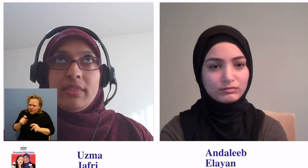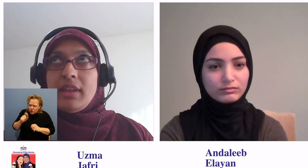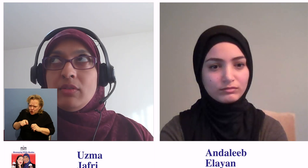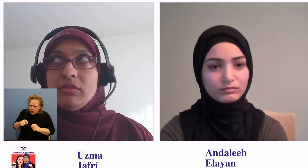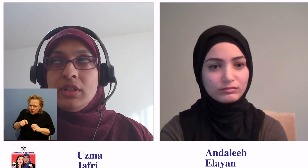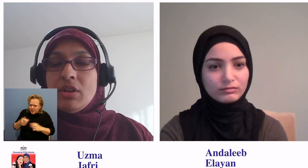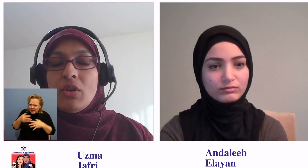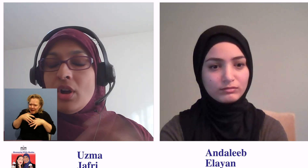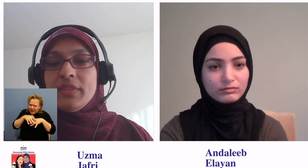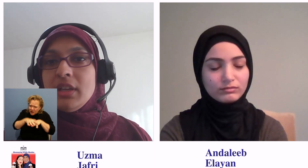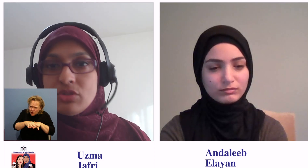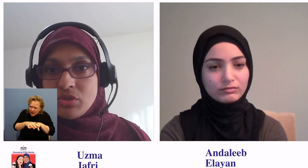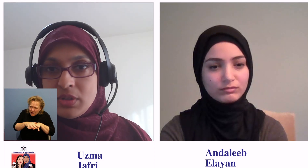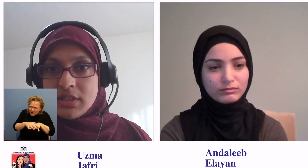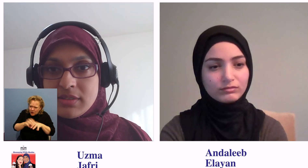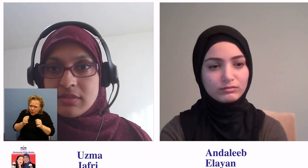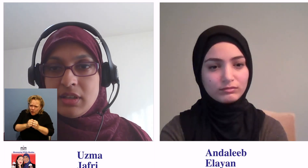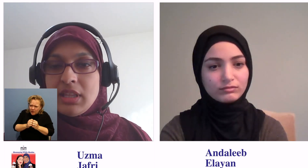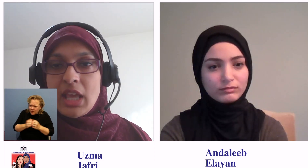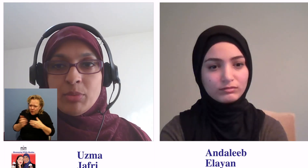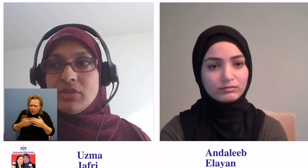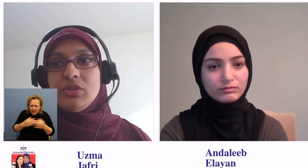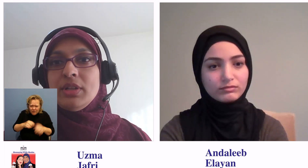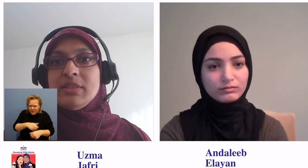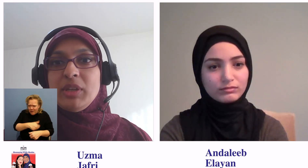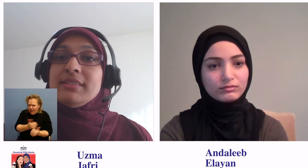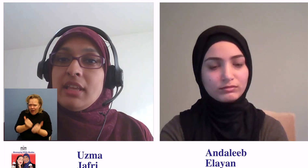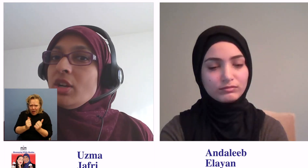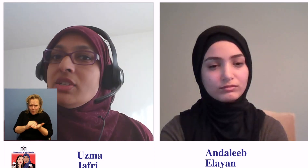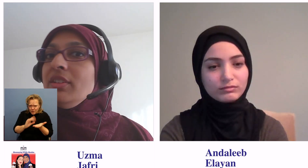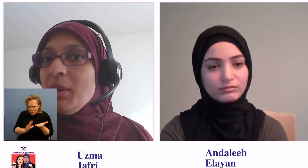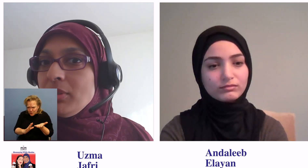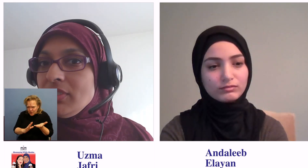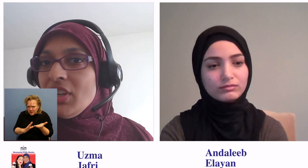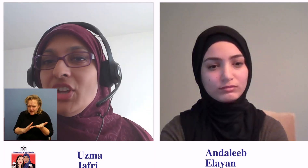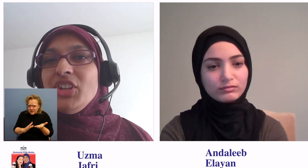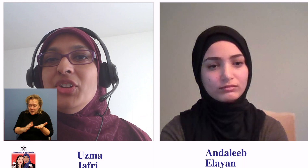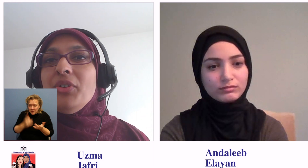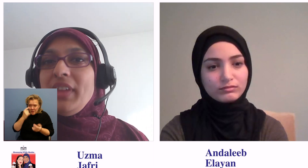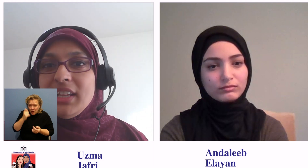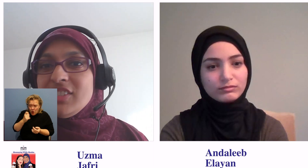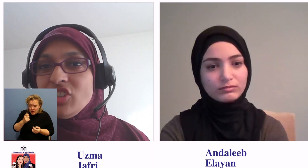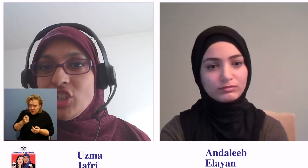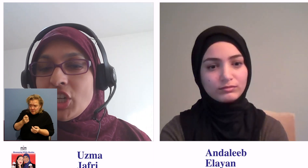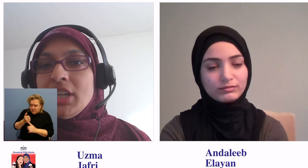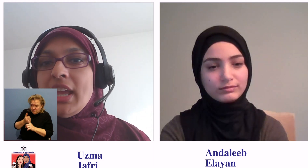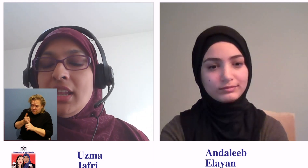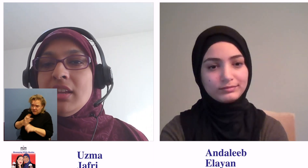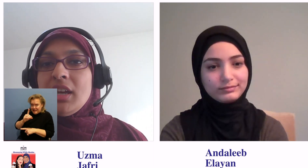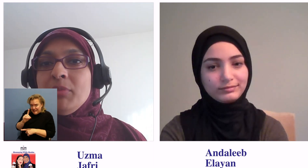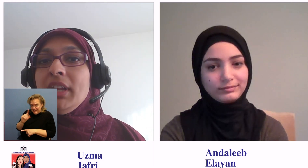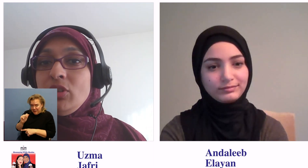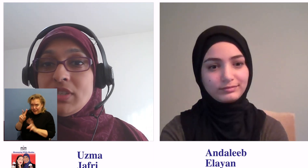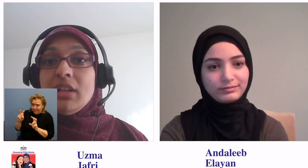with, you know, all the other students, the abled students, because they are still abled, you know, they can still learn. And, um, like you said,